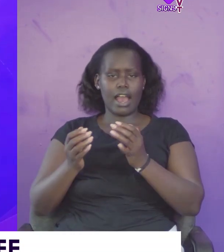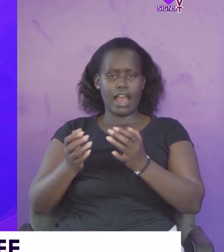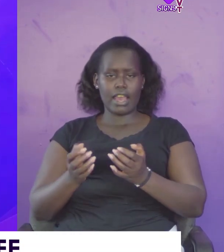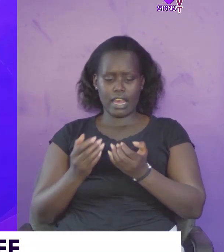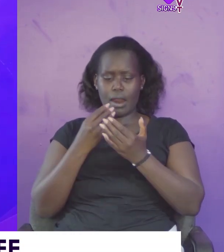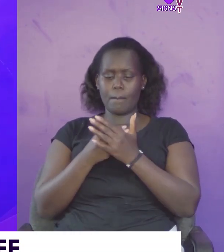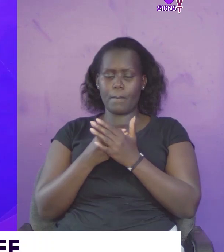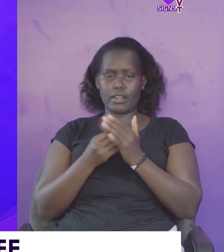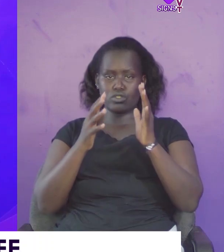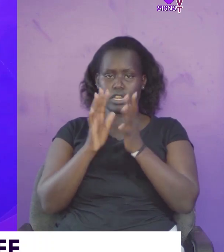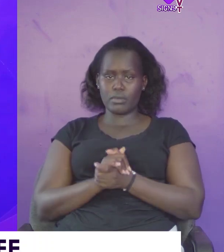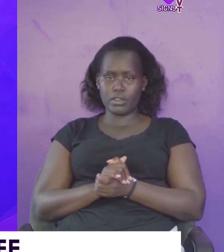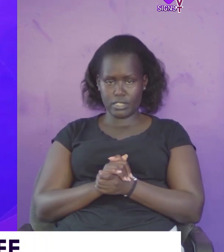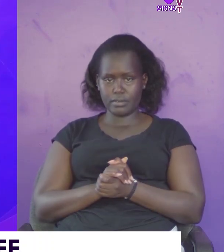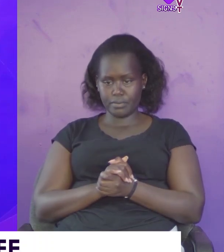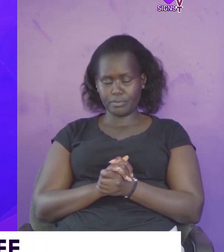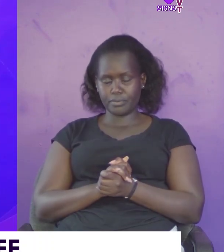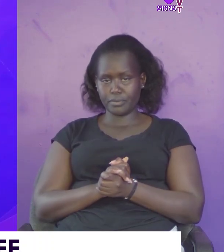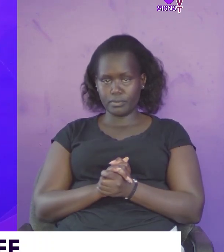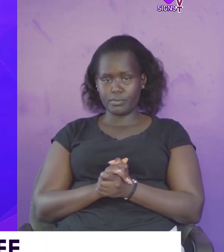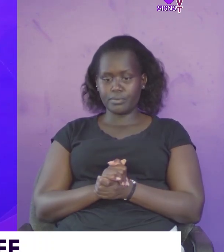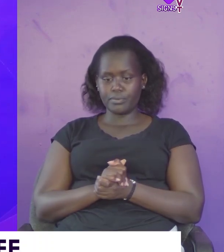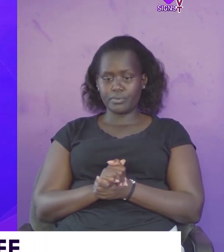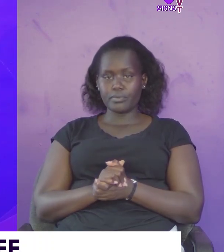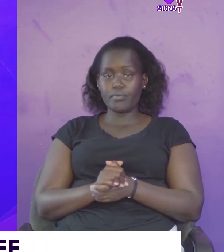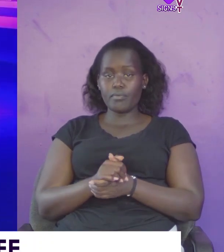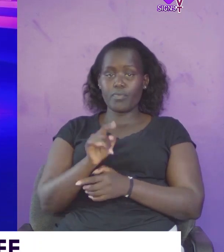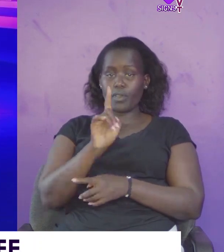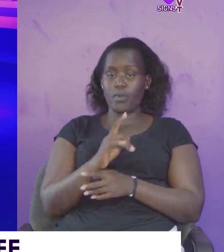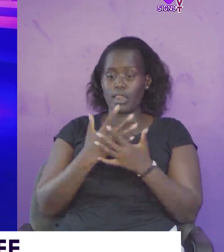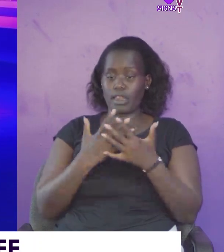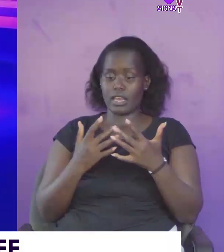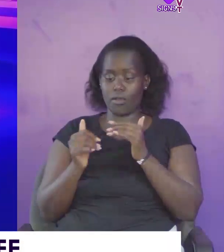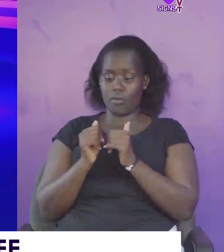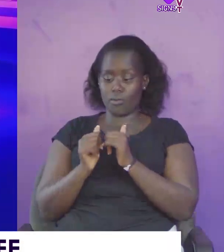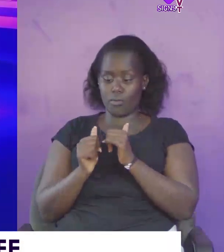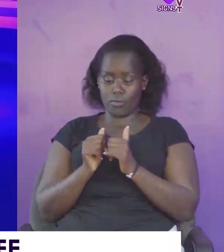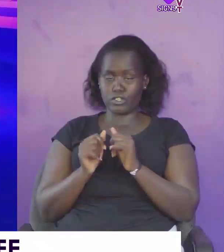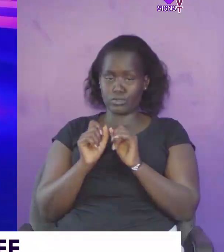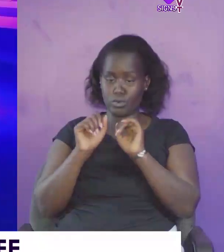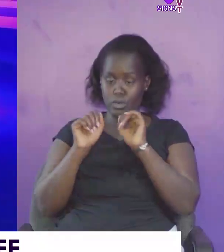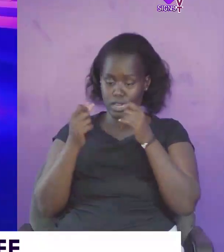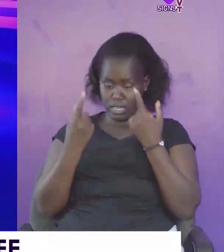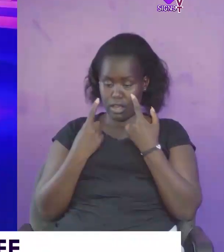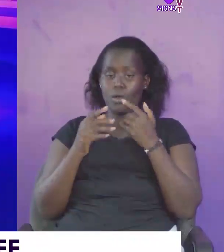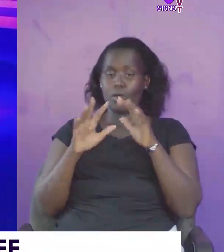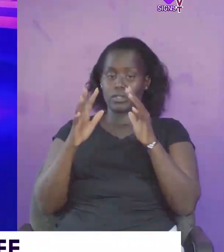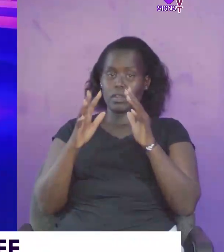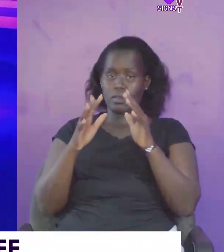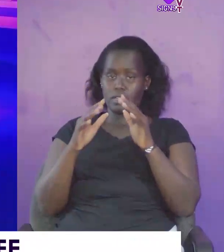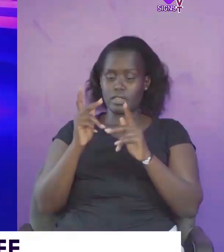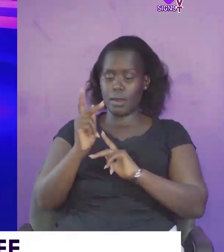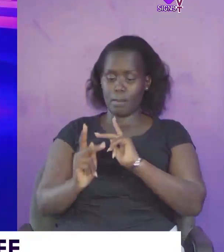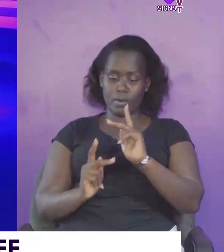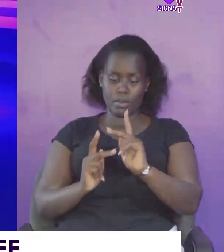celebrate? I think one is that one very clear thing is that we celebrate events, we Okay. celebrate